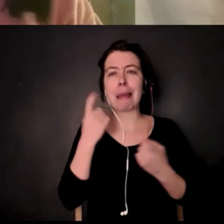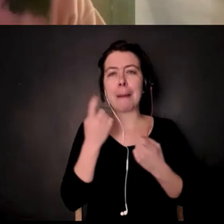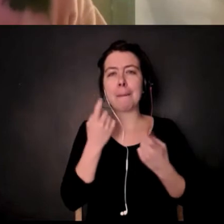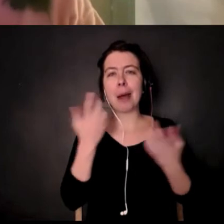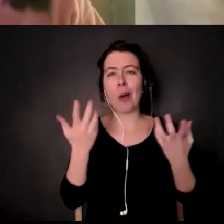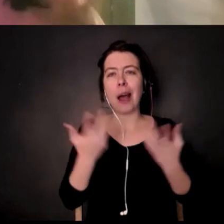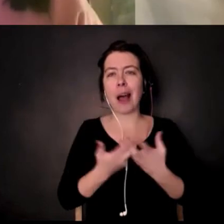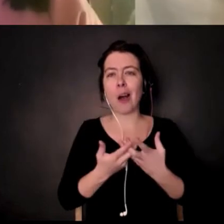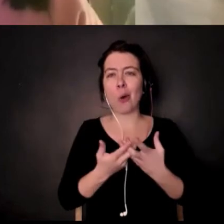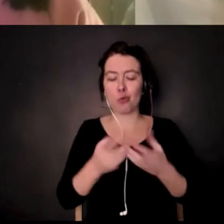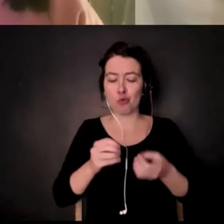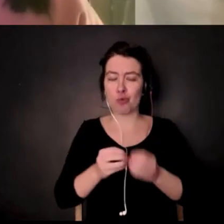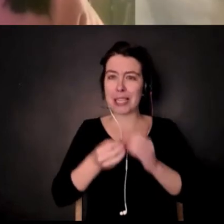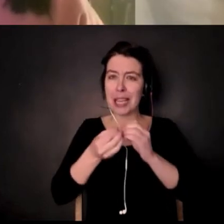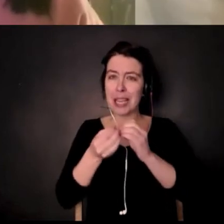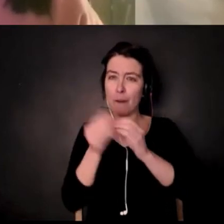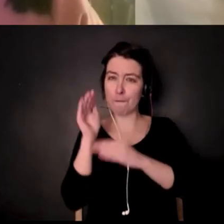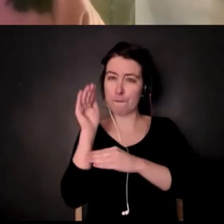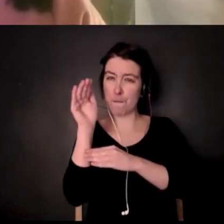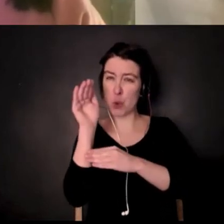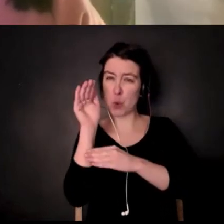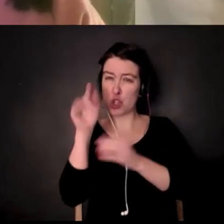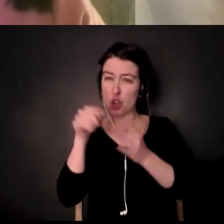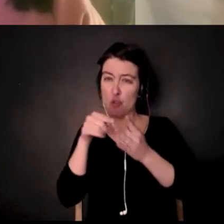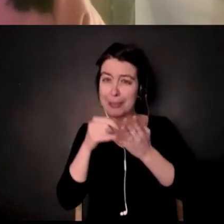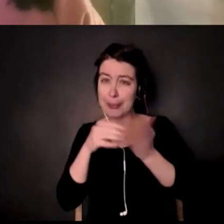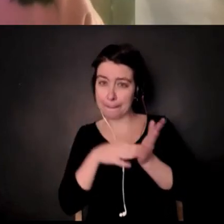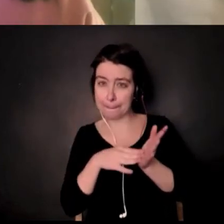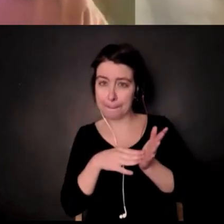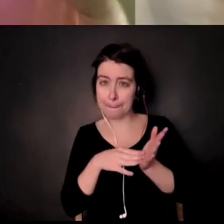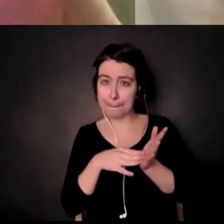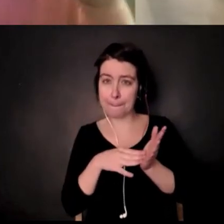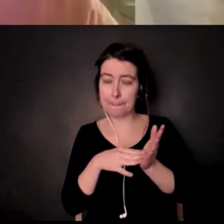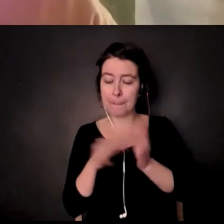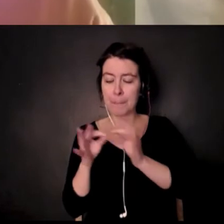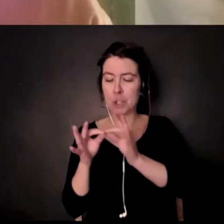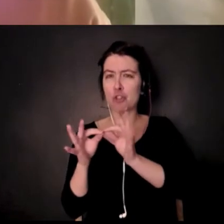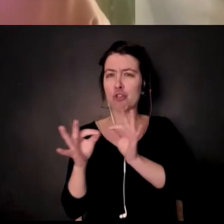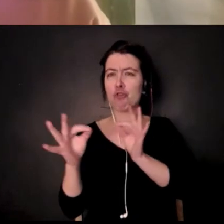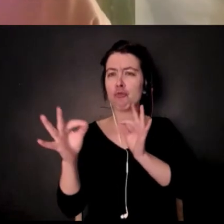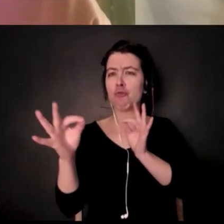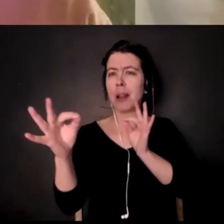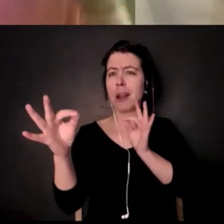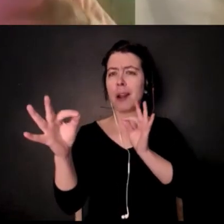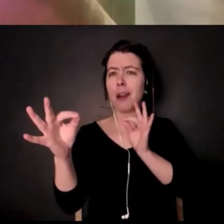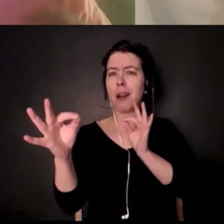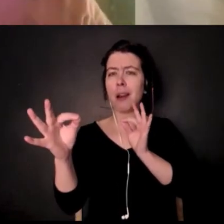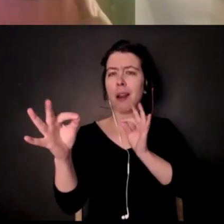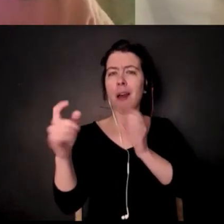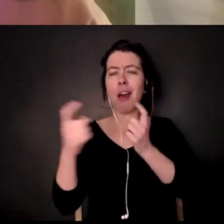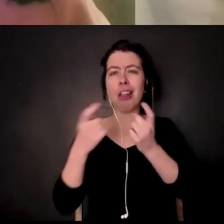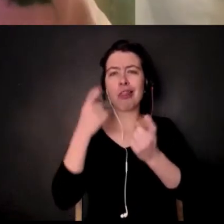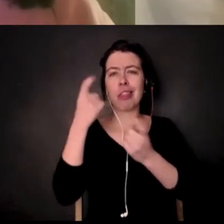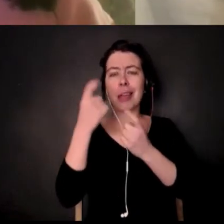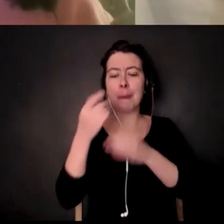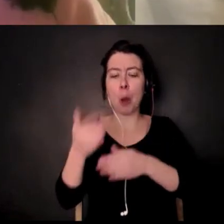strand, but one that ties or thinks about the pre-colonial connections between our